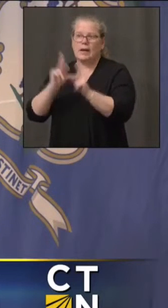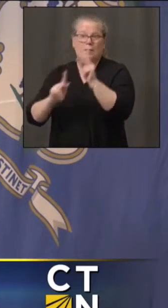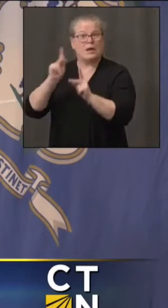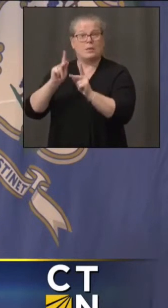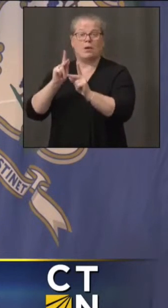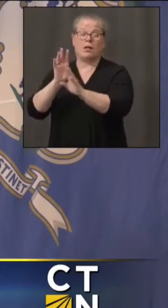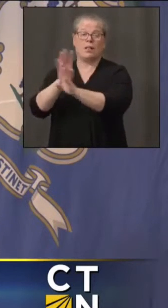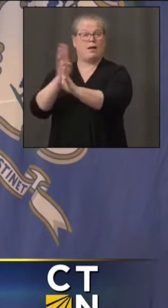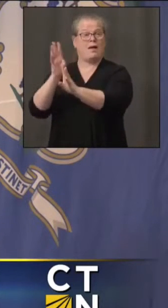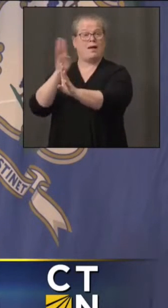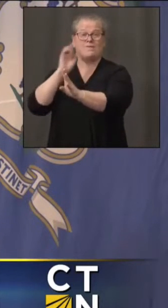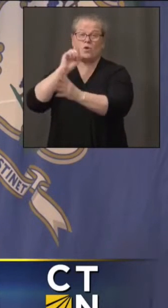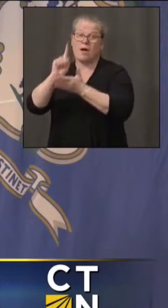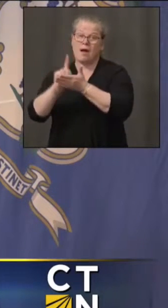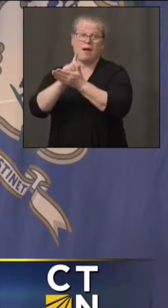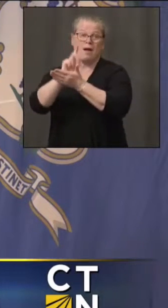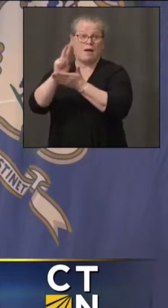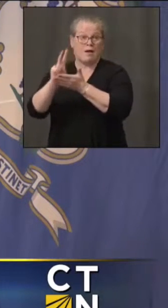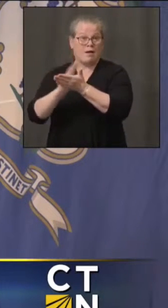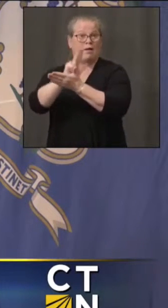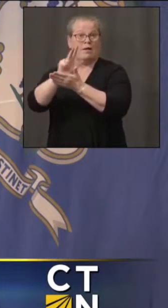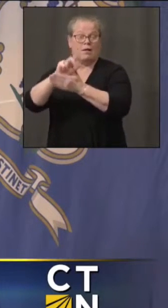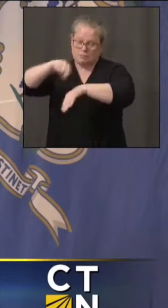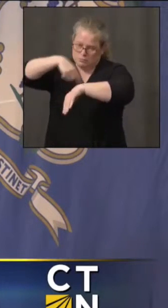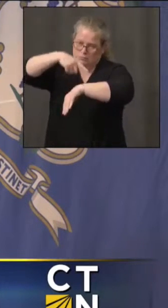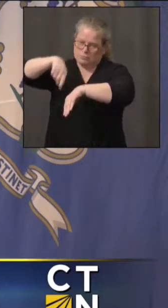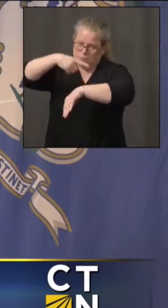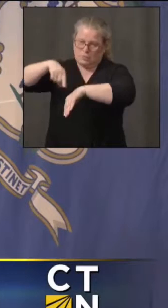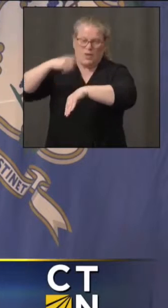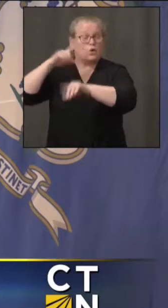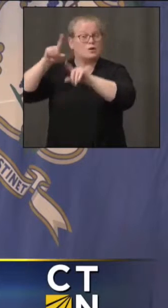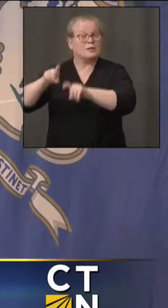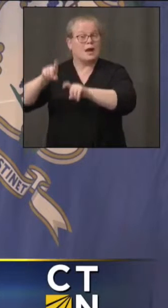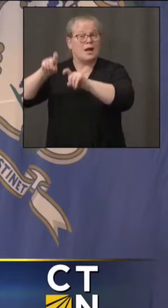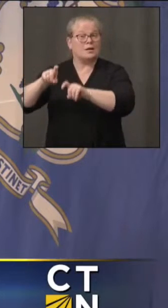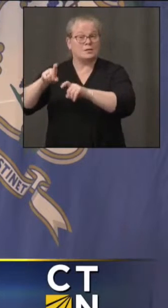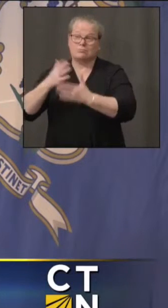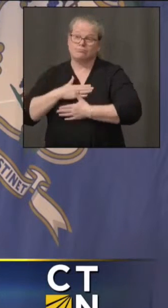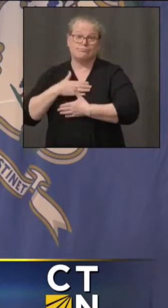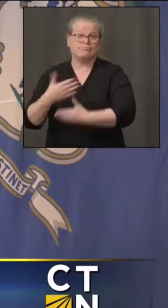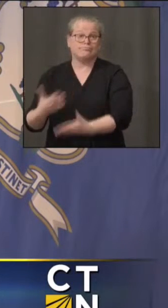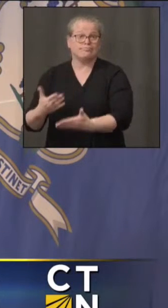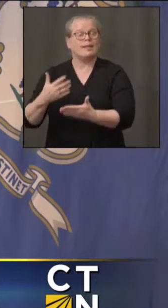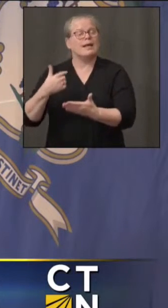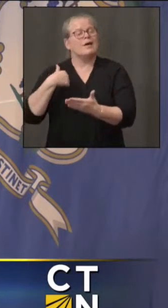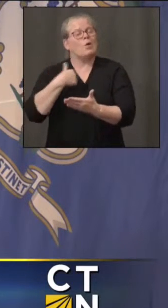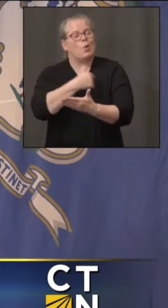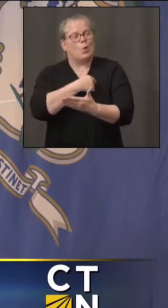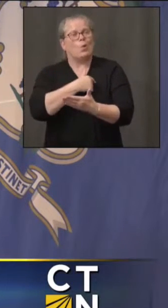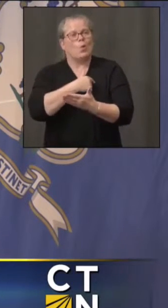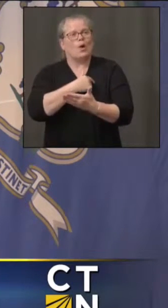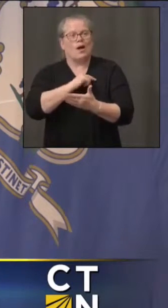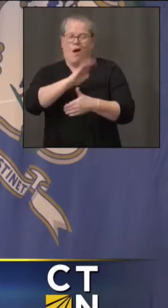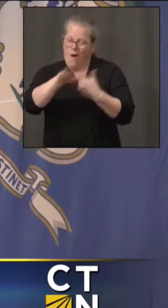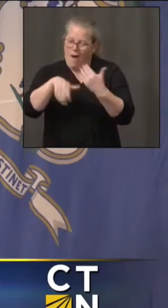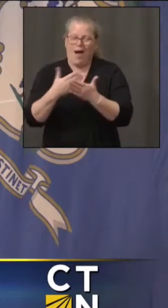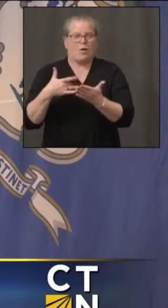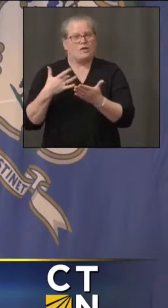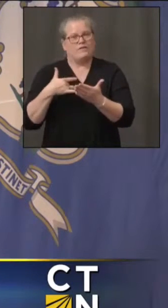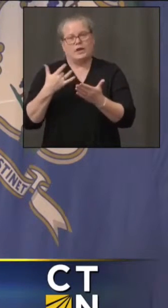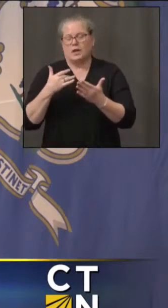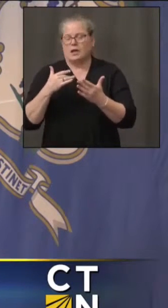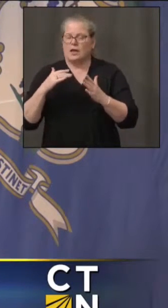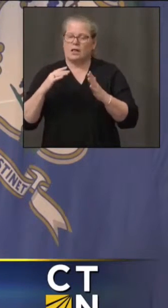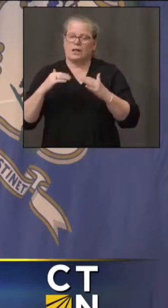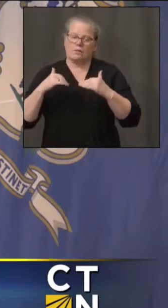get tested. And while we're exhausted and wish this was behind us, I think we also know what it takes to beat this virus